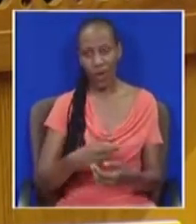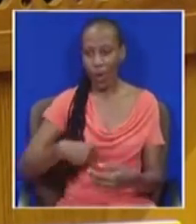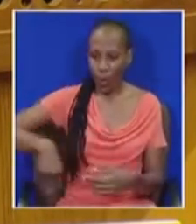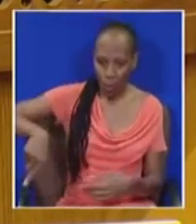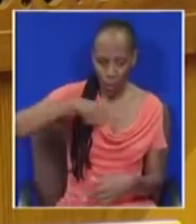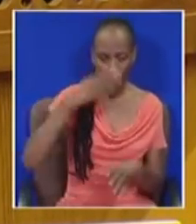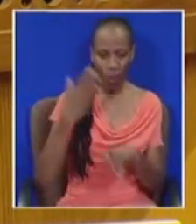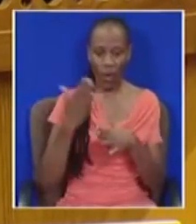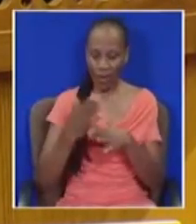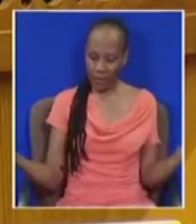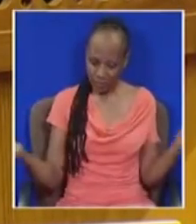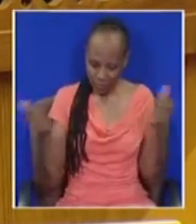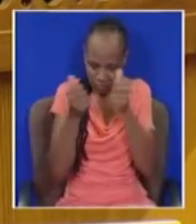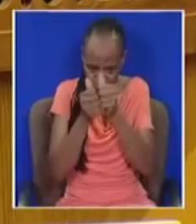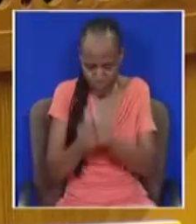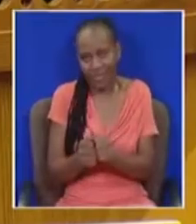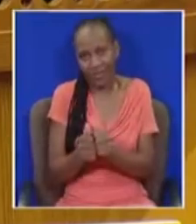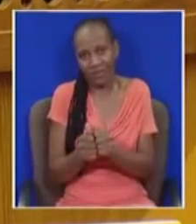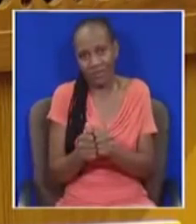almal saamwerk.